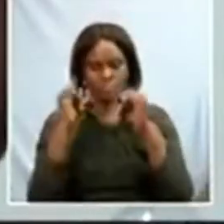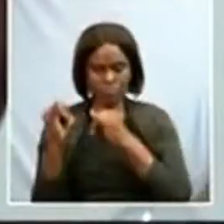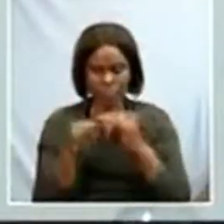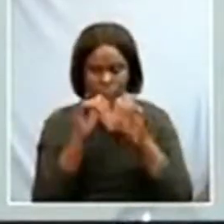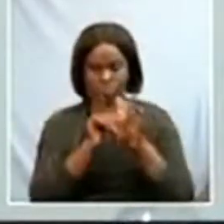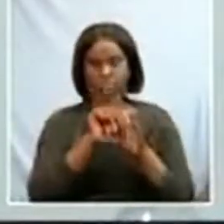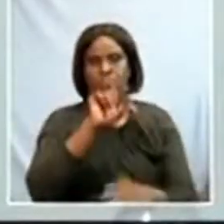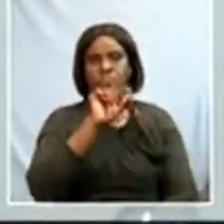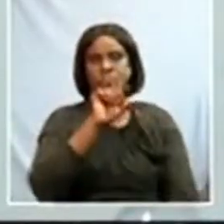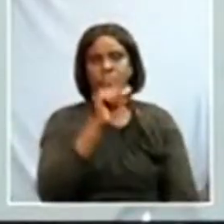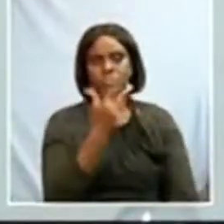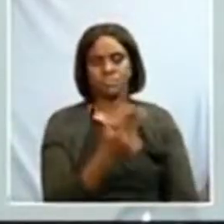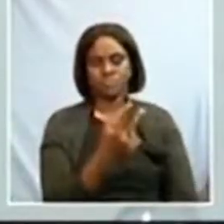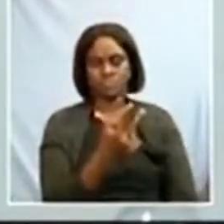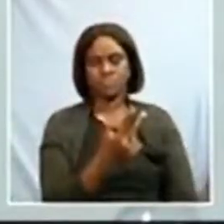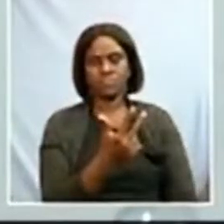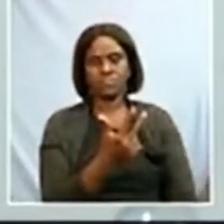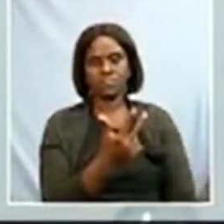in 2023